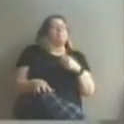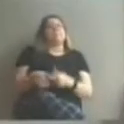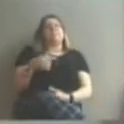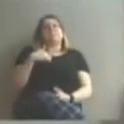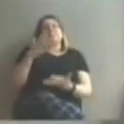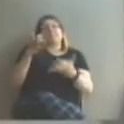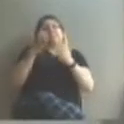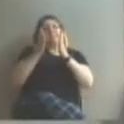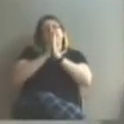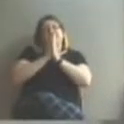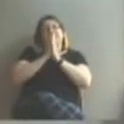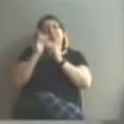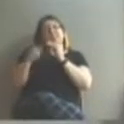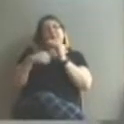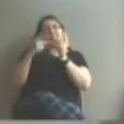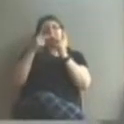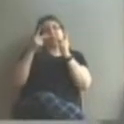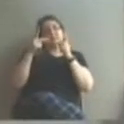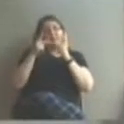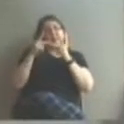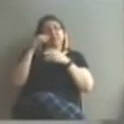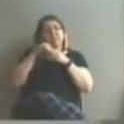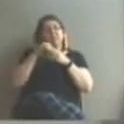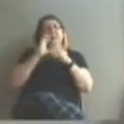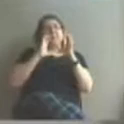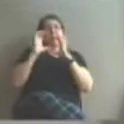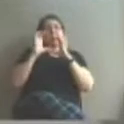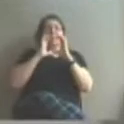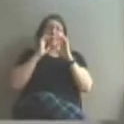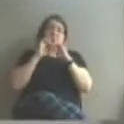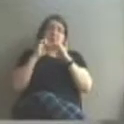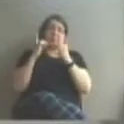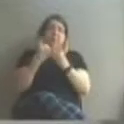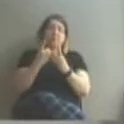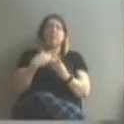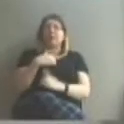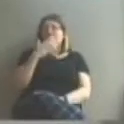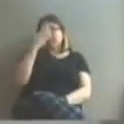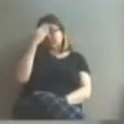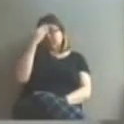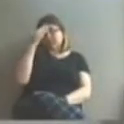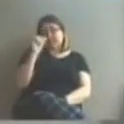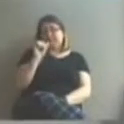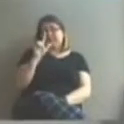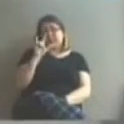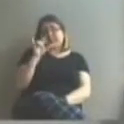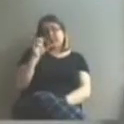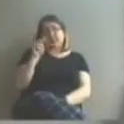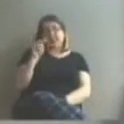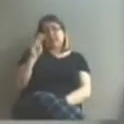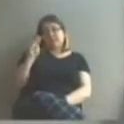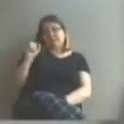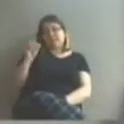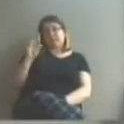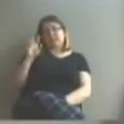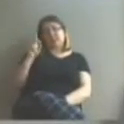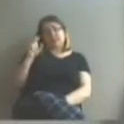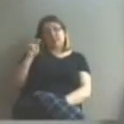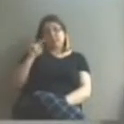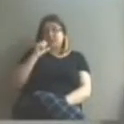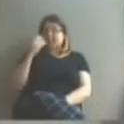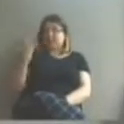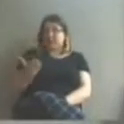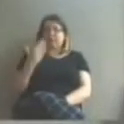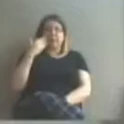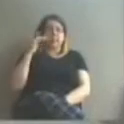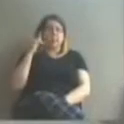about a position within the communications department. Now, I know that Allison Martin is not here right now. I don't know if this